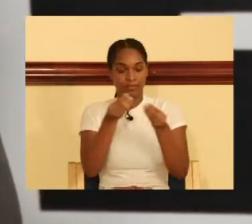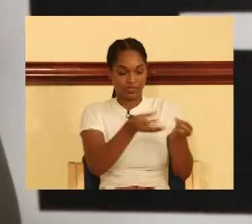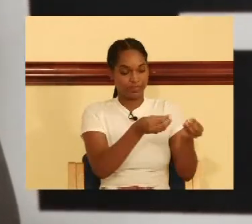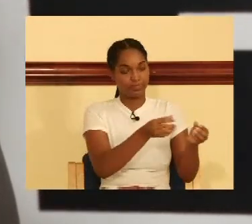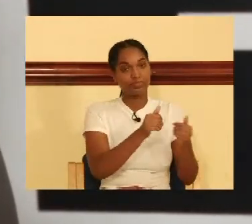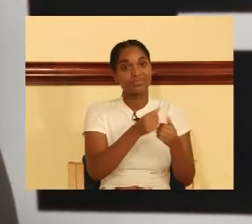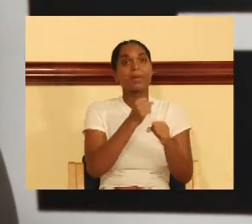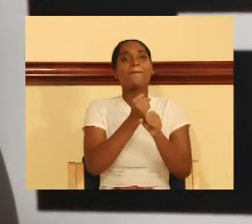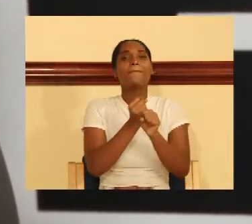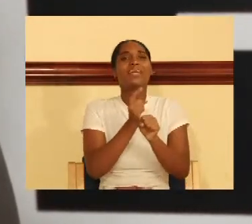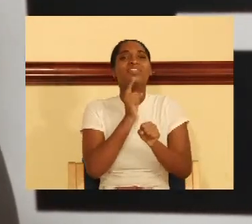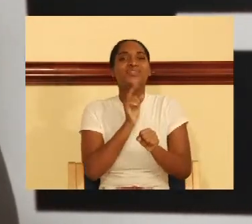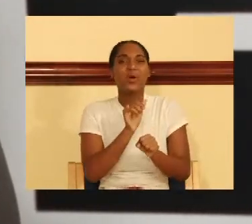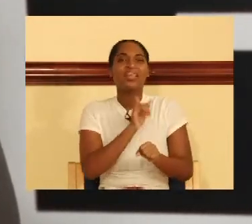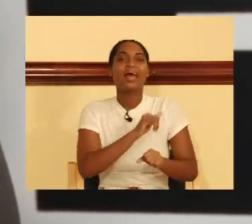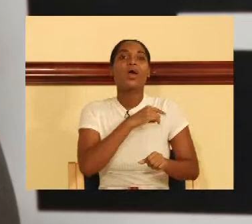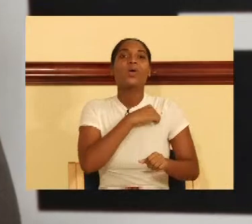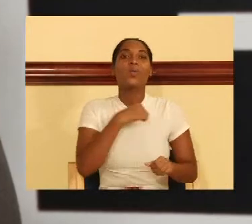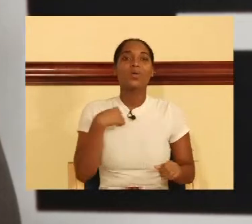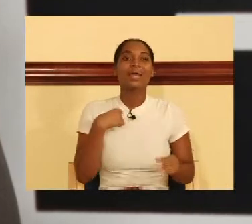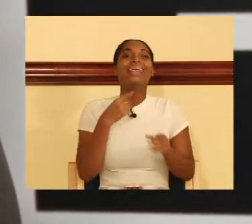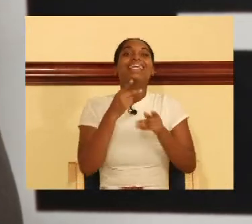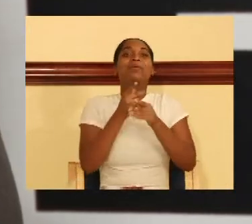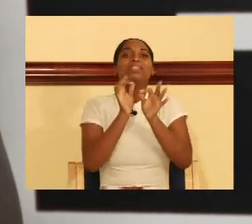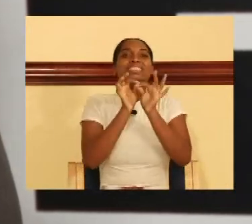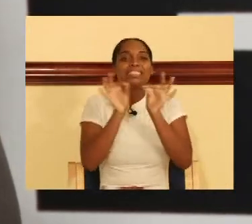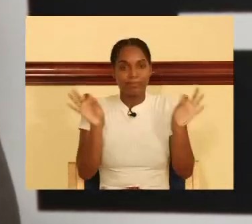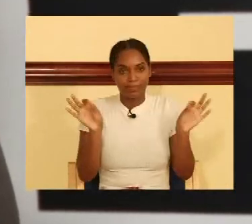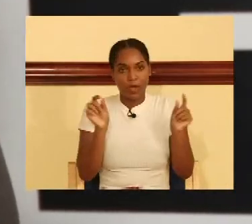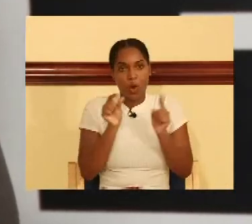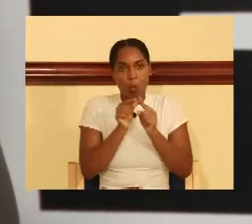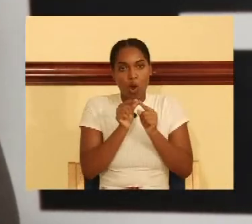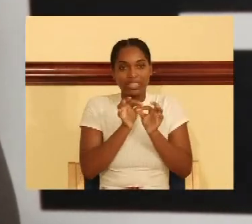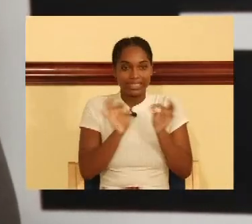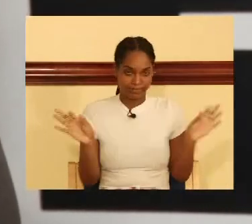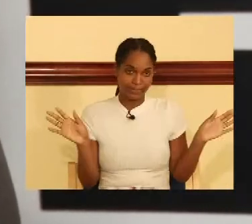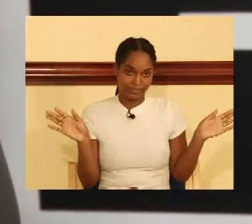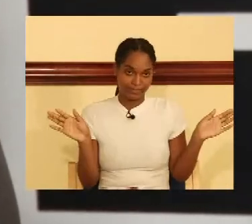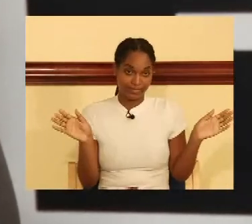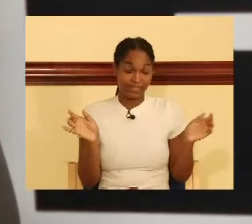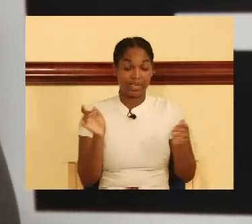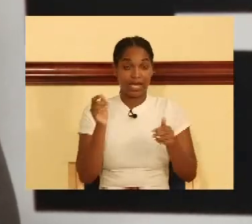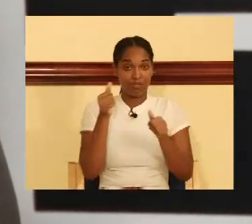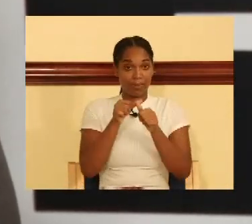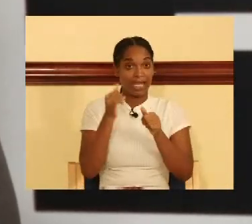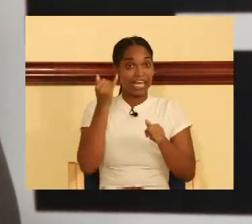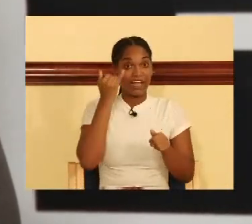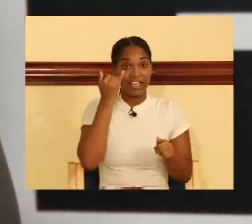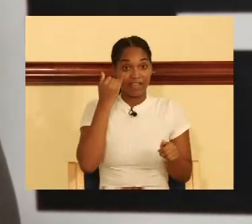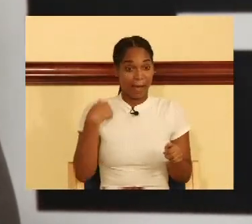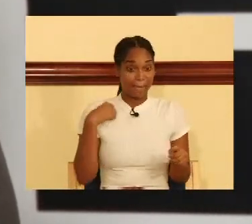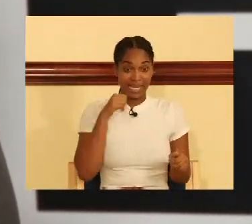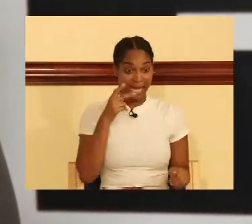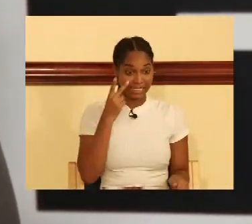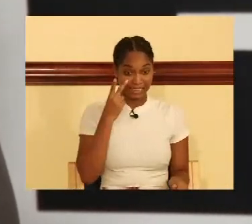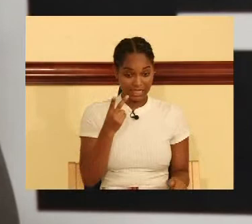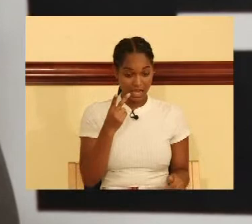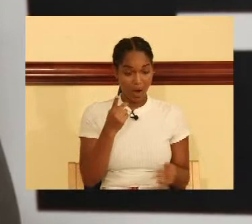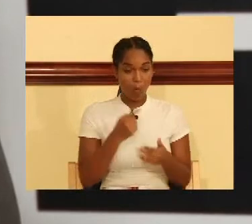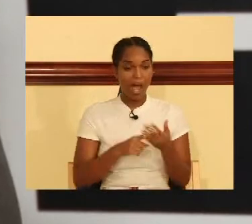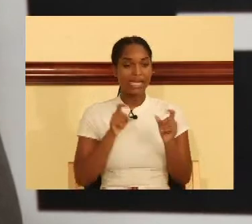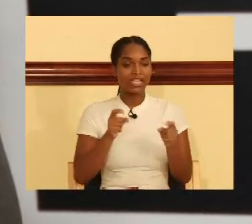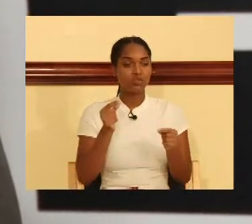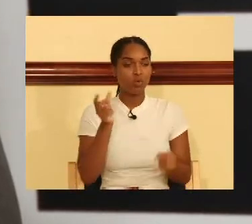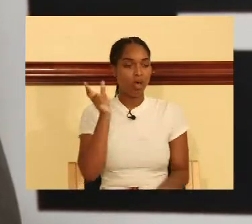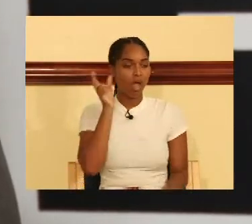just to ensure that we keep it simple, and just remember, if I'm not seeing, what would I need to do to hear?